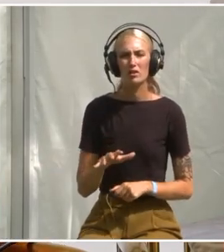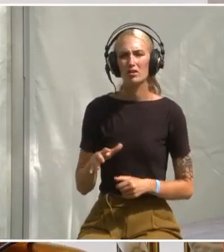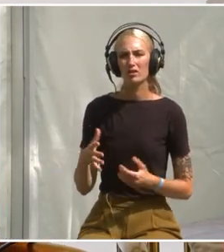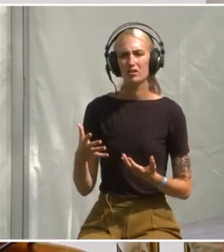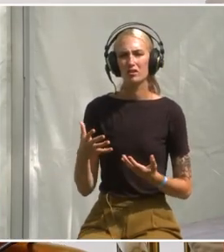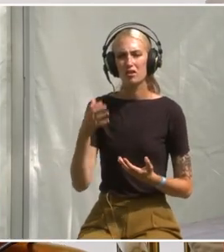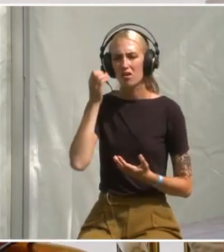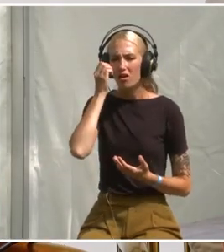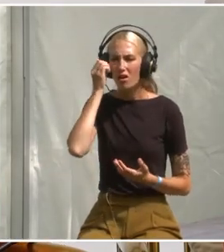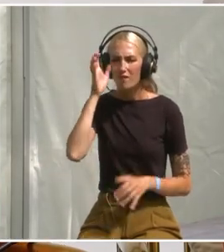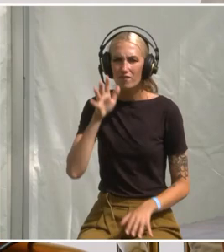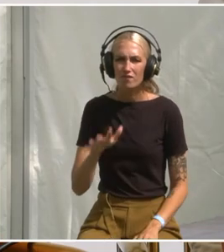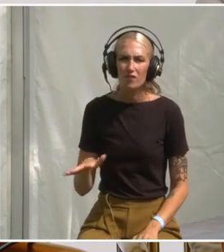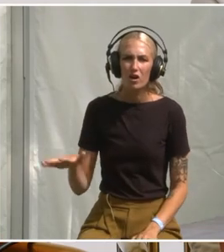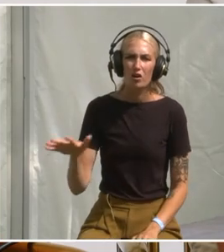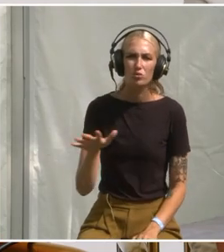of education,